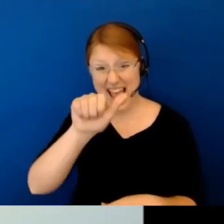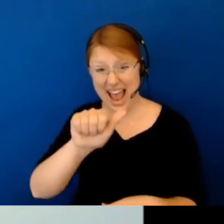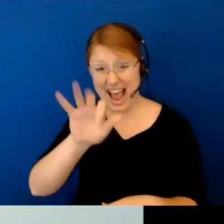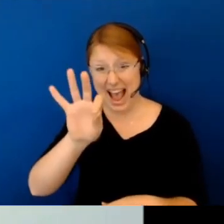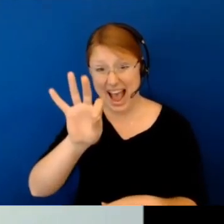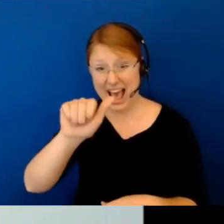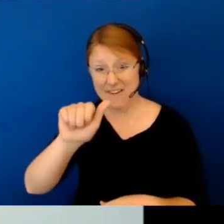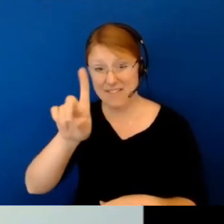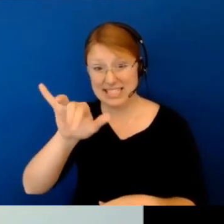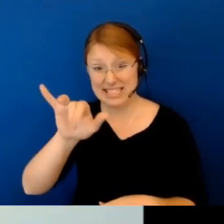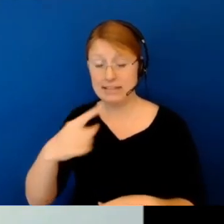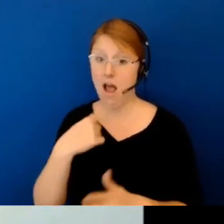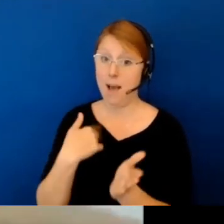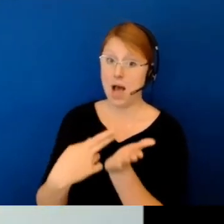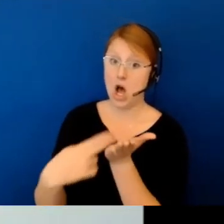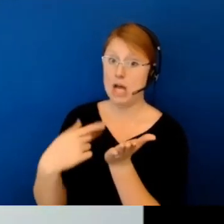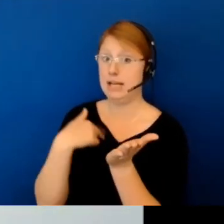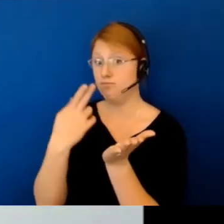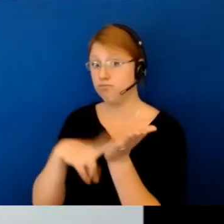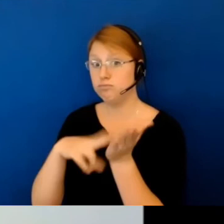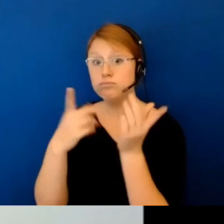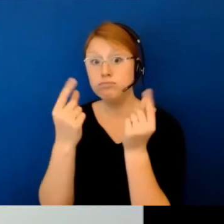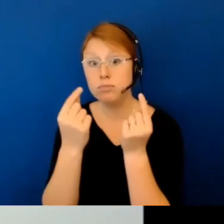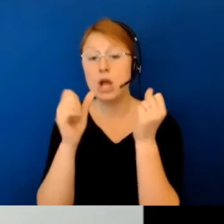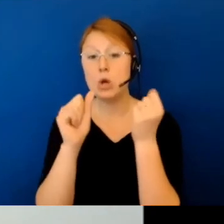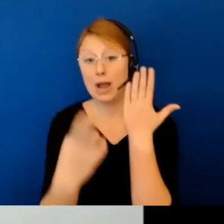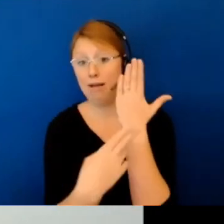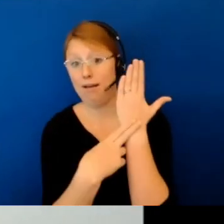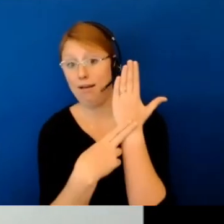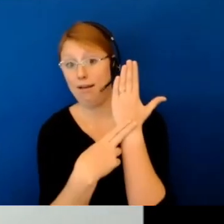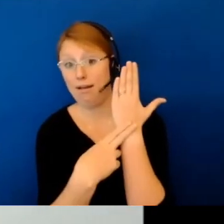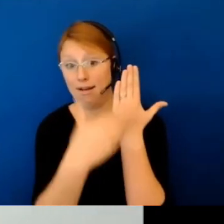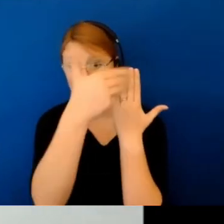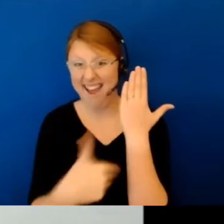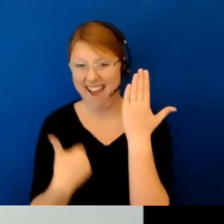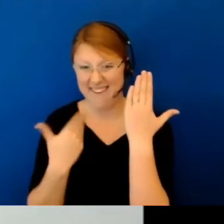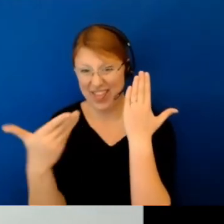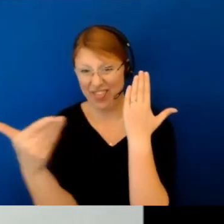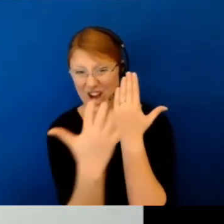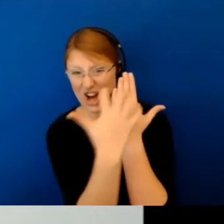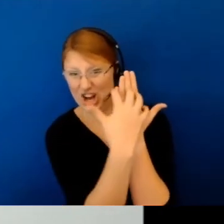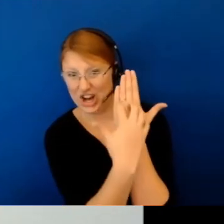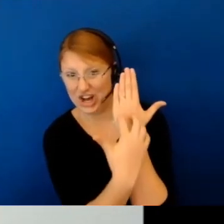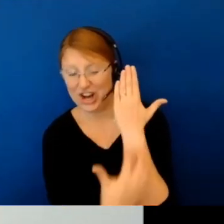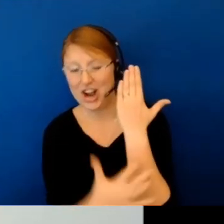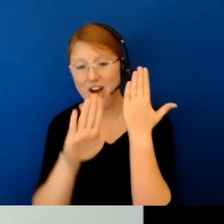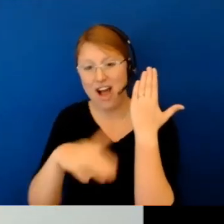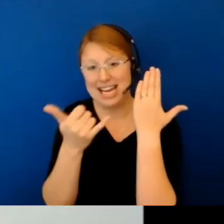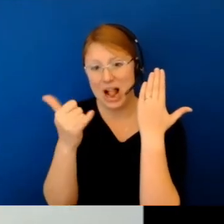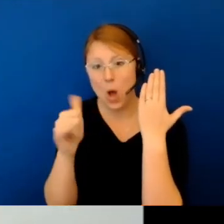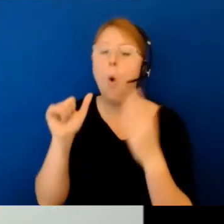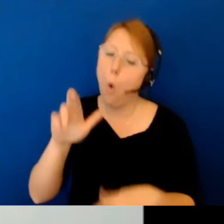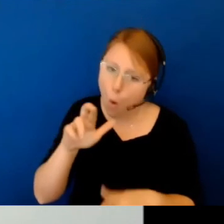front of the inner envelope, or complete, sign, and print the electronic